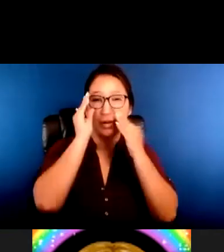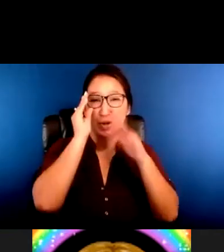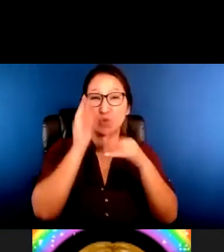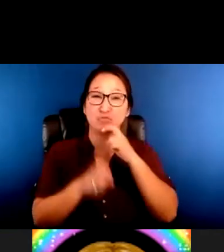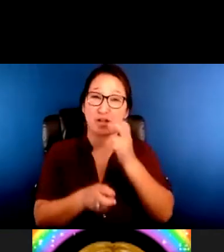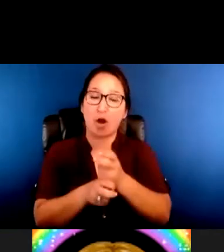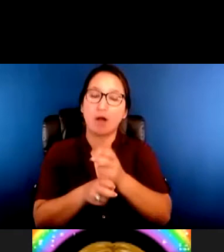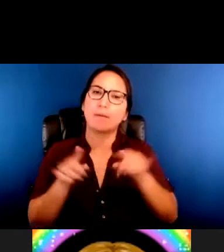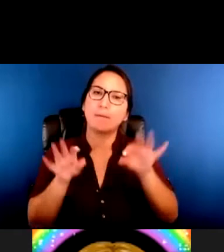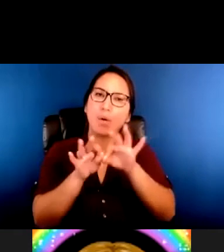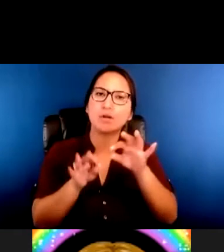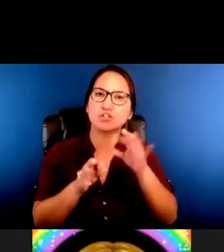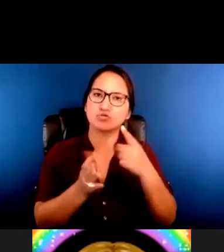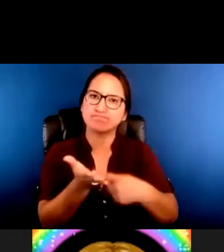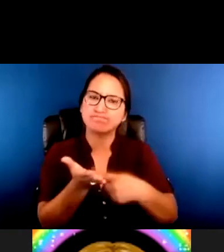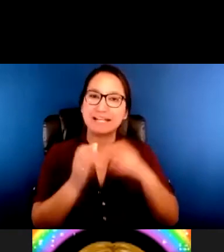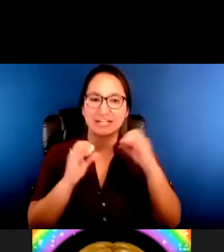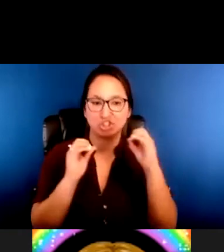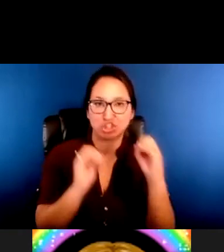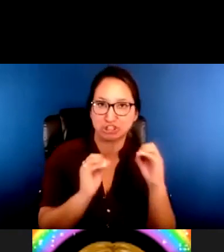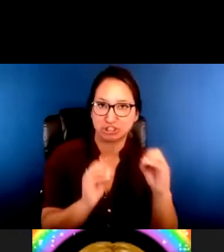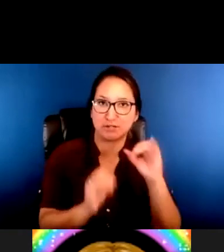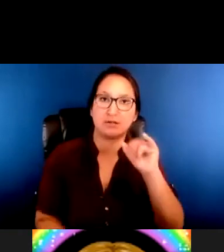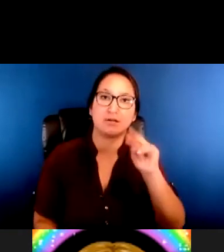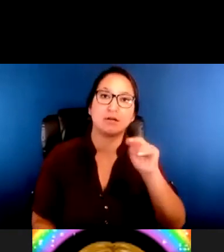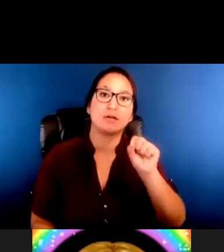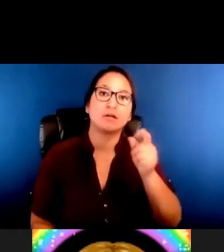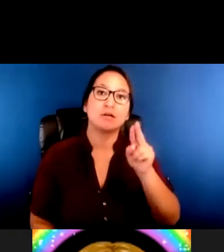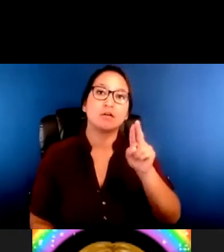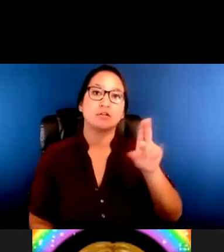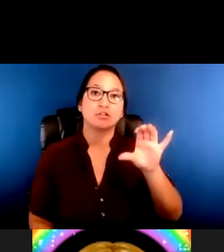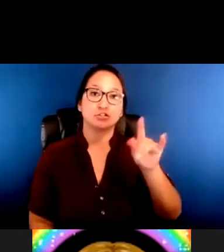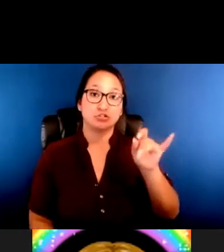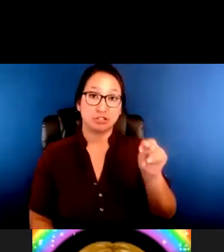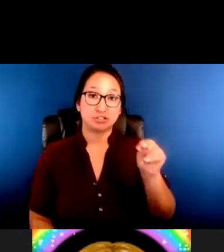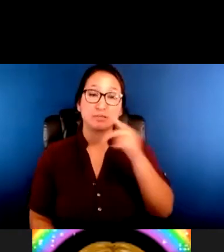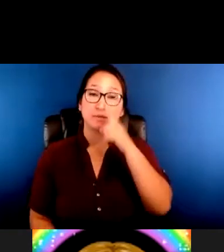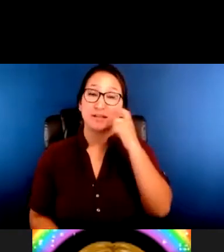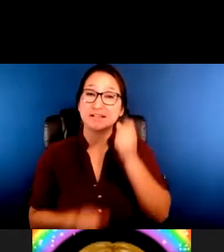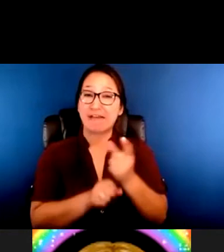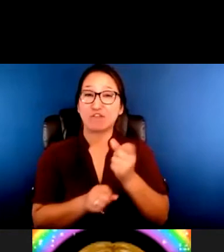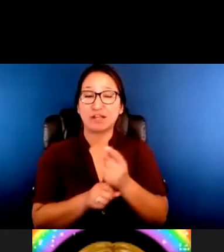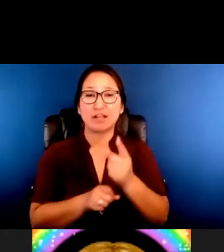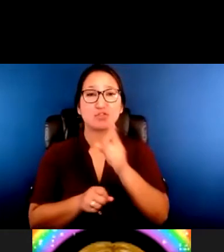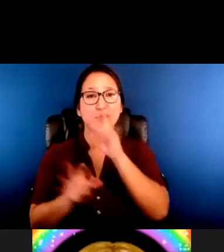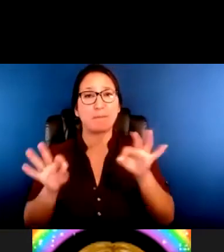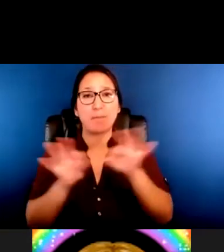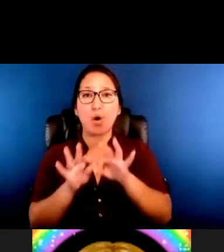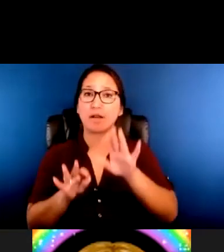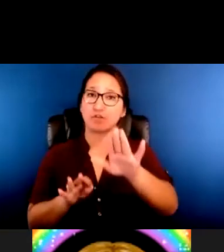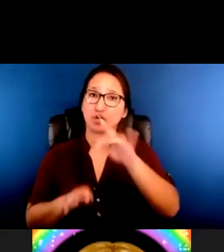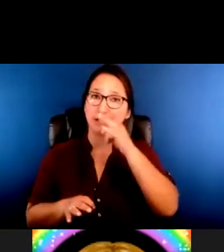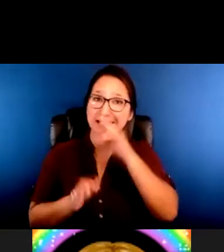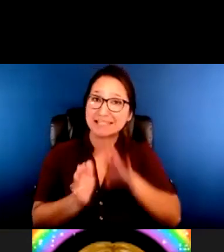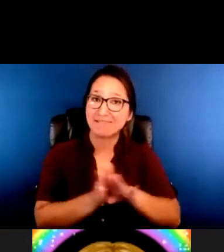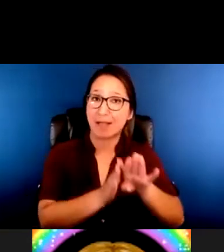instruction because this is important. Every year is important for the development of your kid, and just because COVID